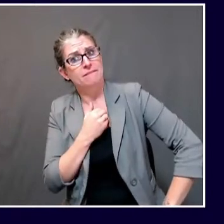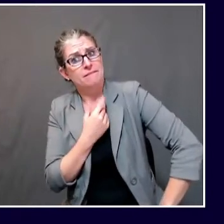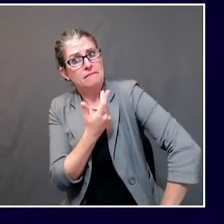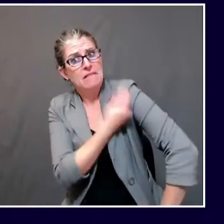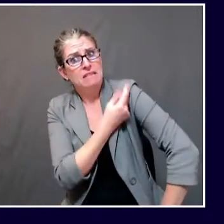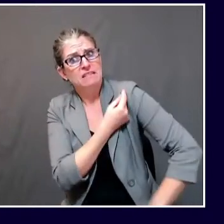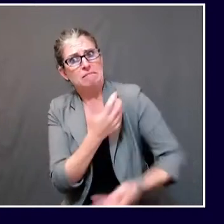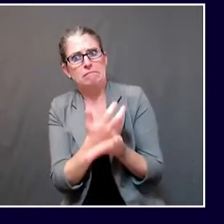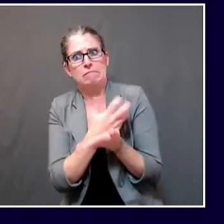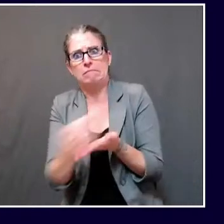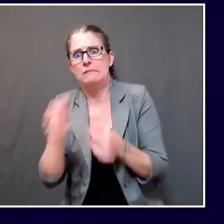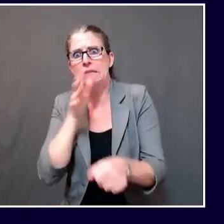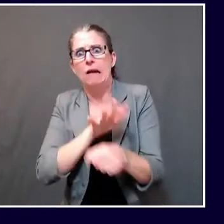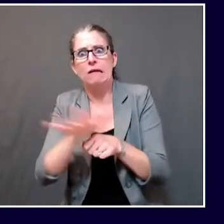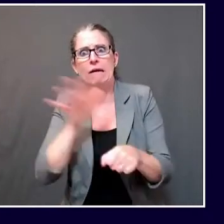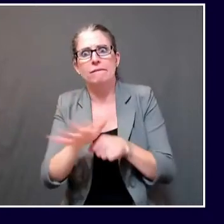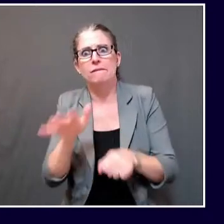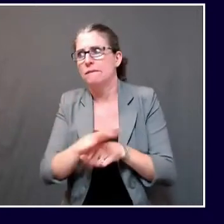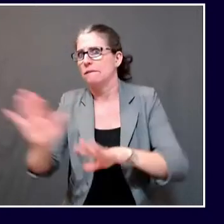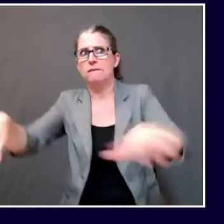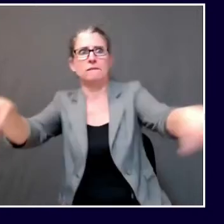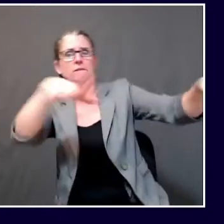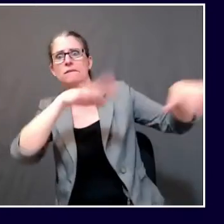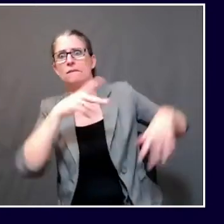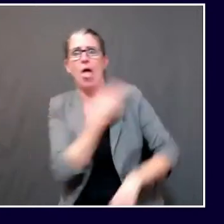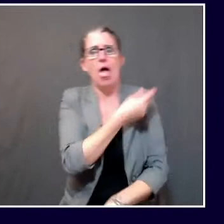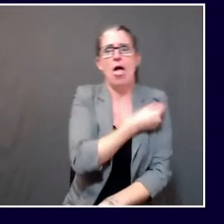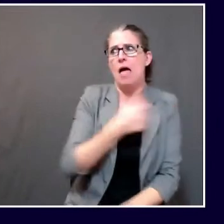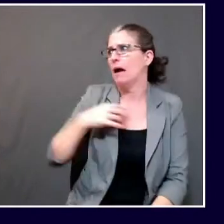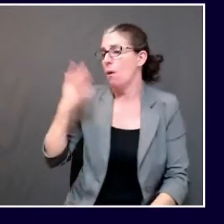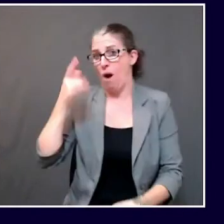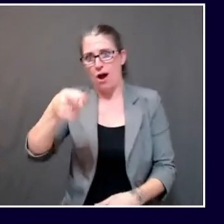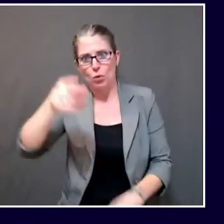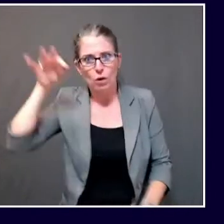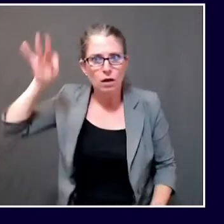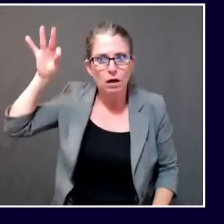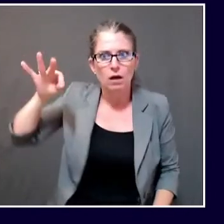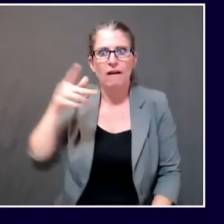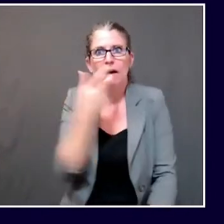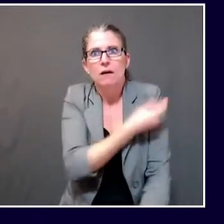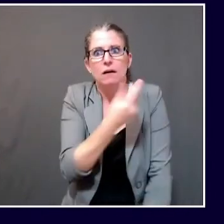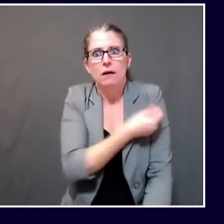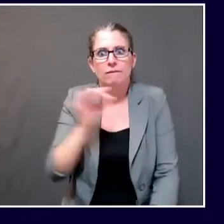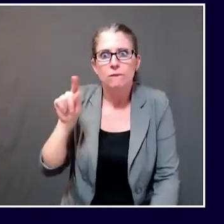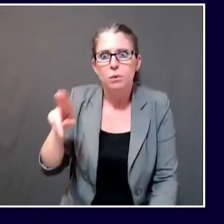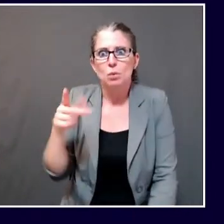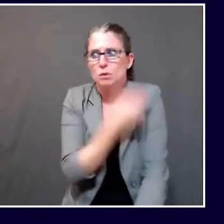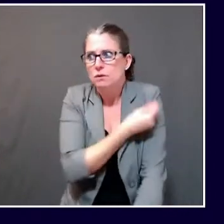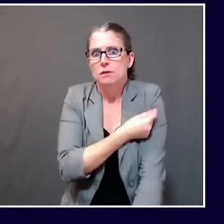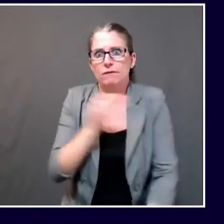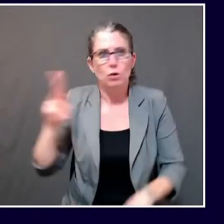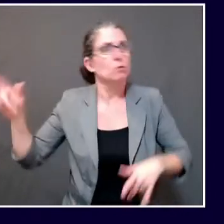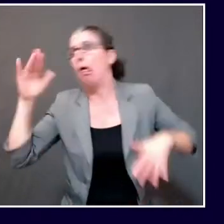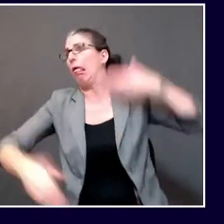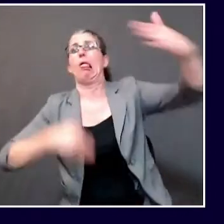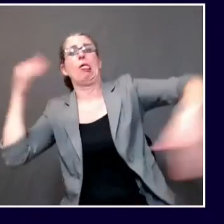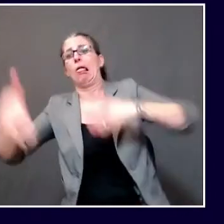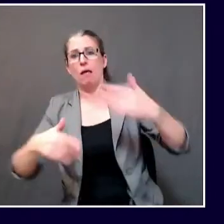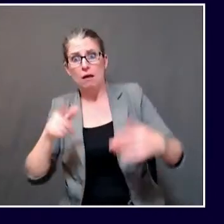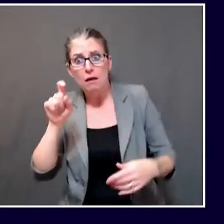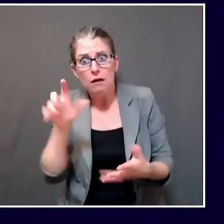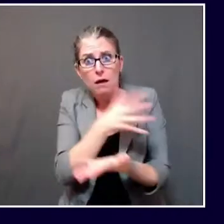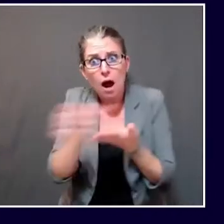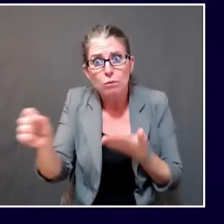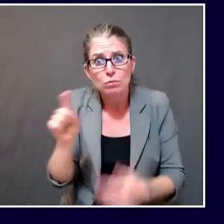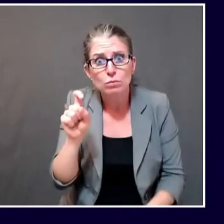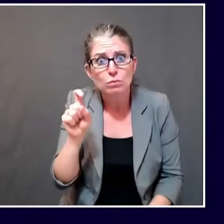are unable to get the vaccines because they're not unavailable? There are, from time to time,